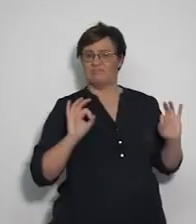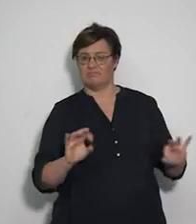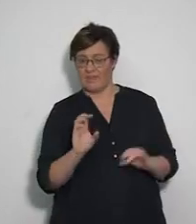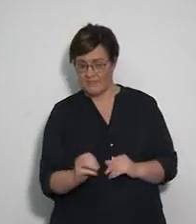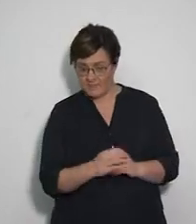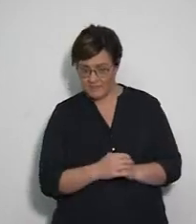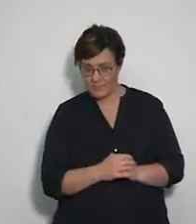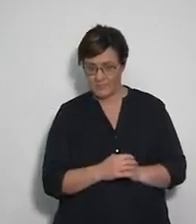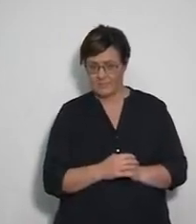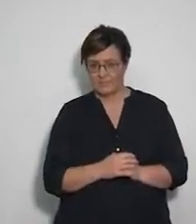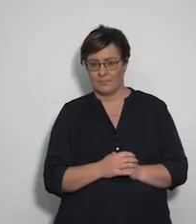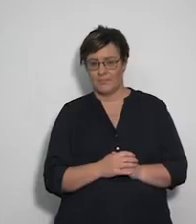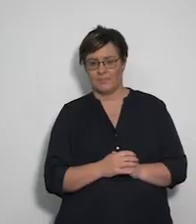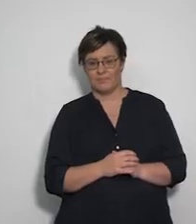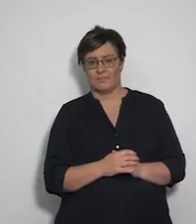through the lesson.